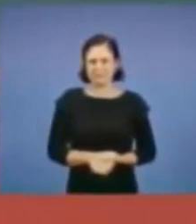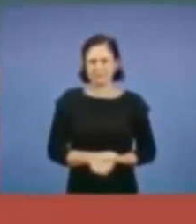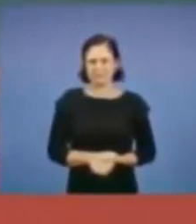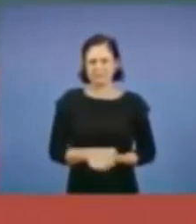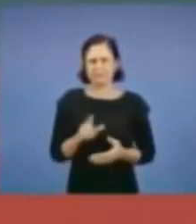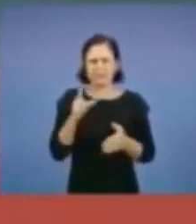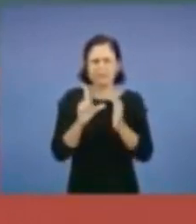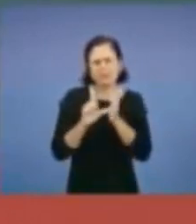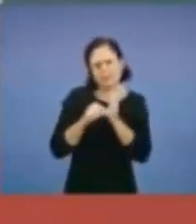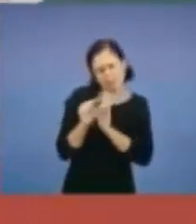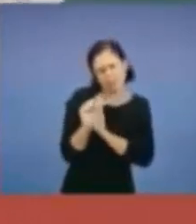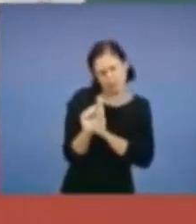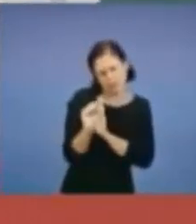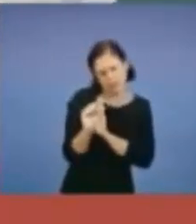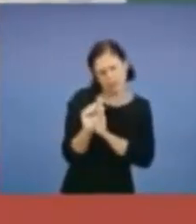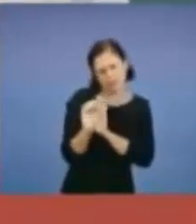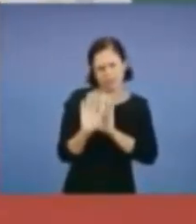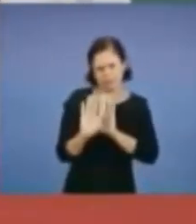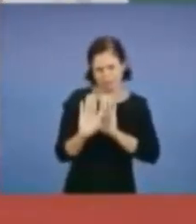Since we have a little delay,